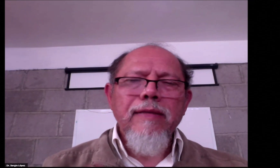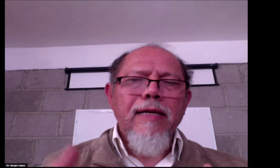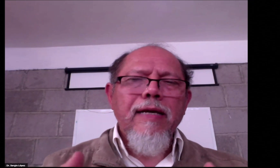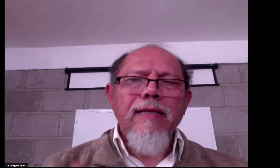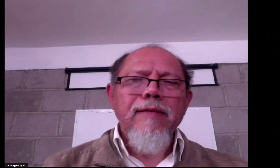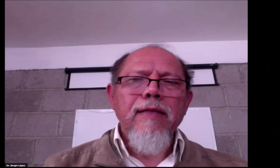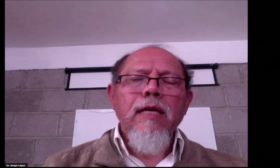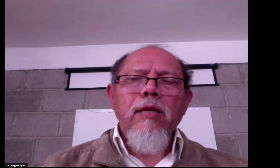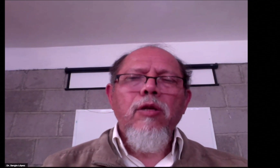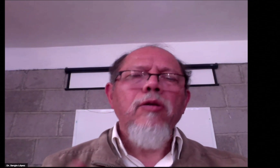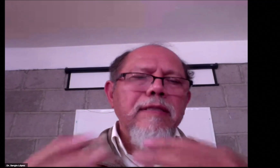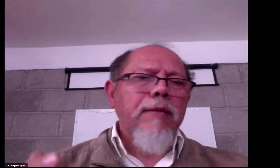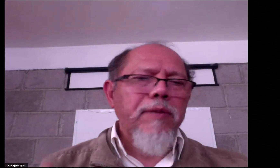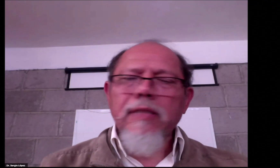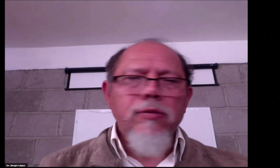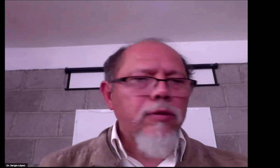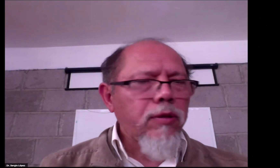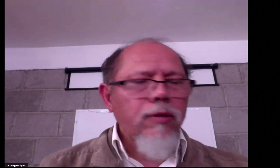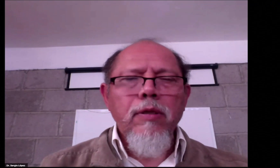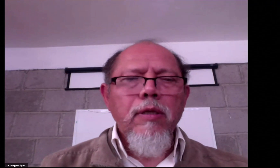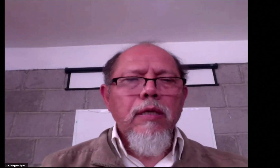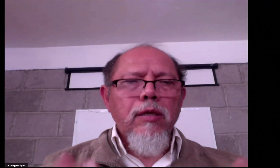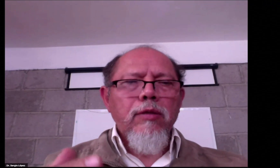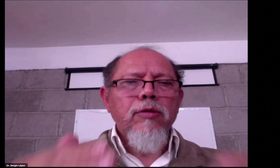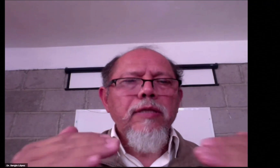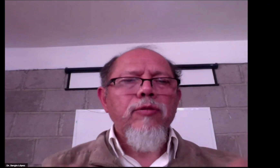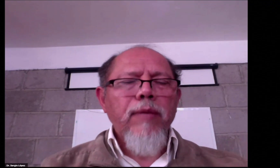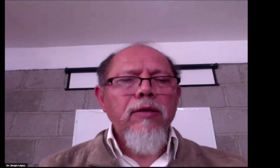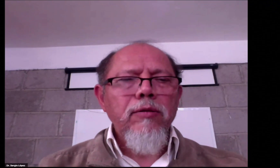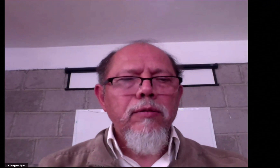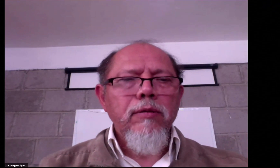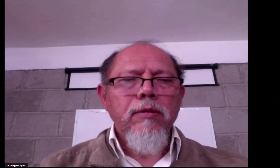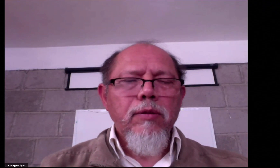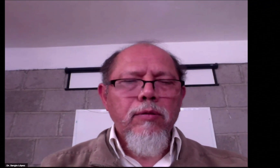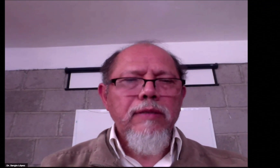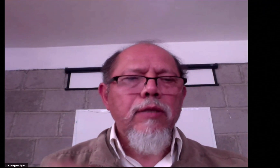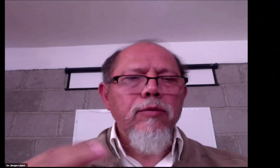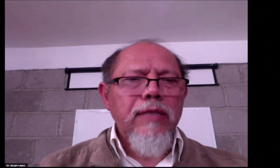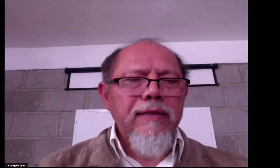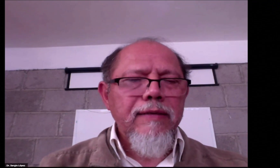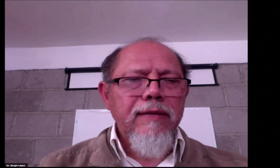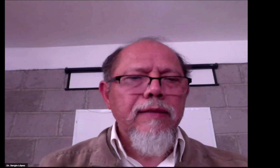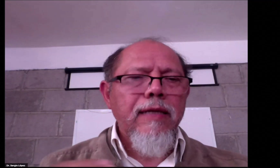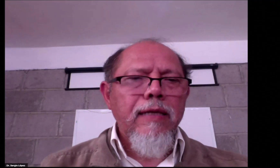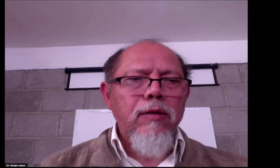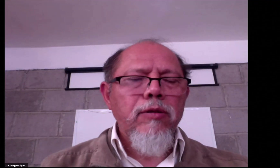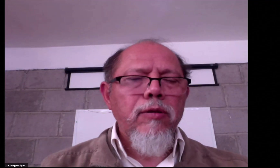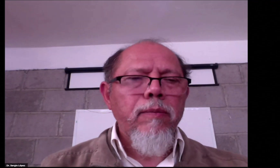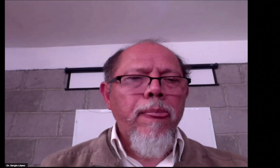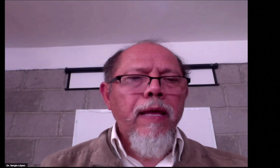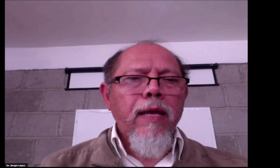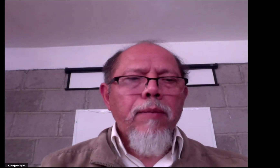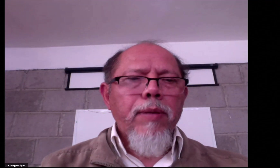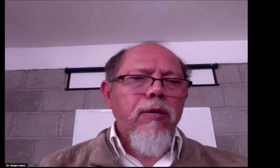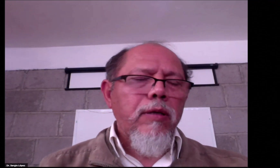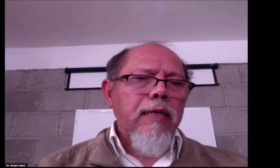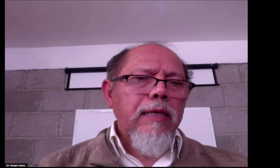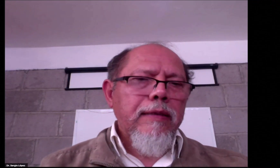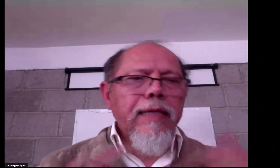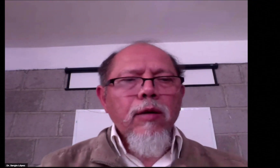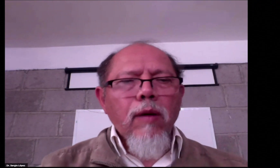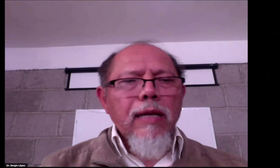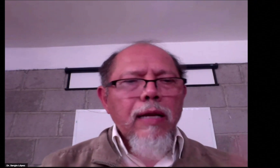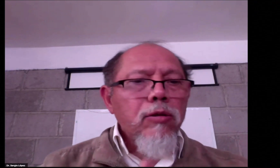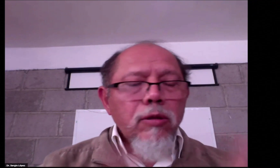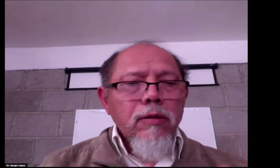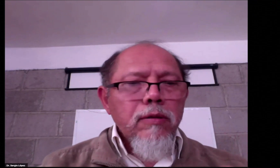I cannot come and say that there's disabled people. No, they are human beings with a different circumstance